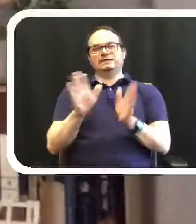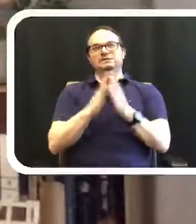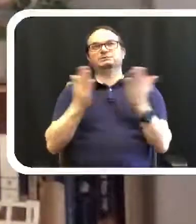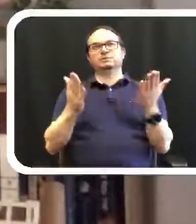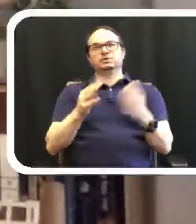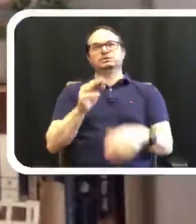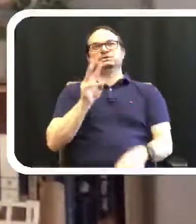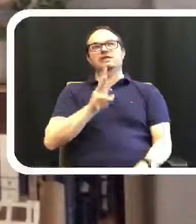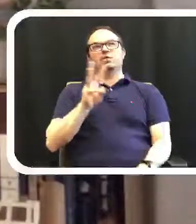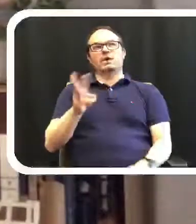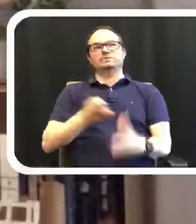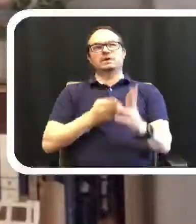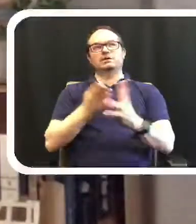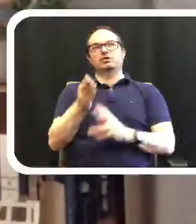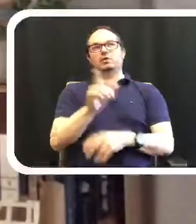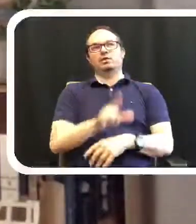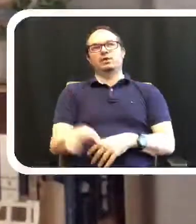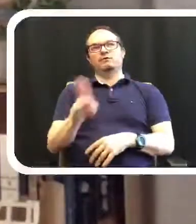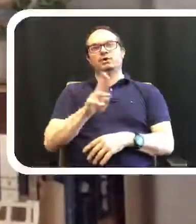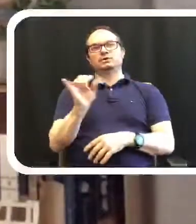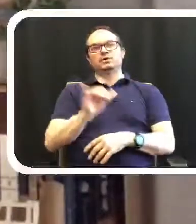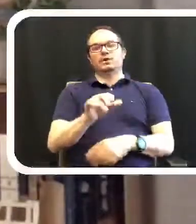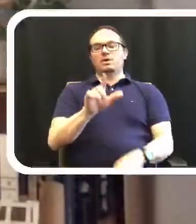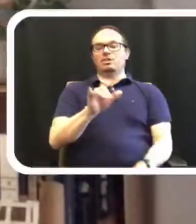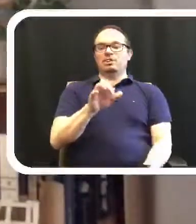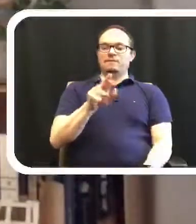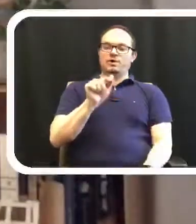through Lamar as well, and that's